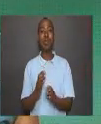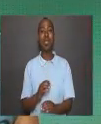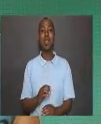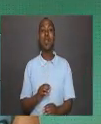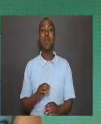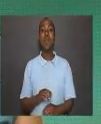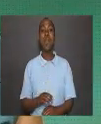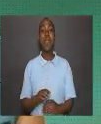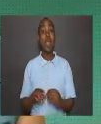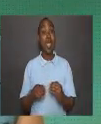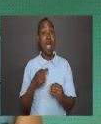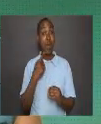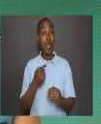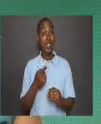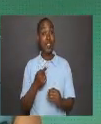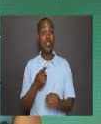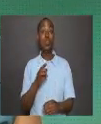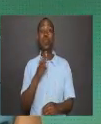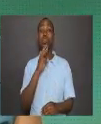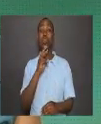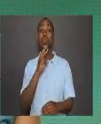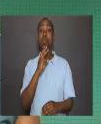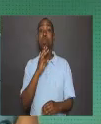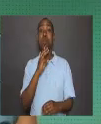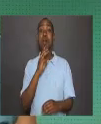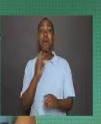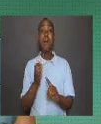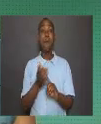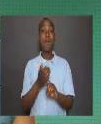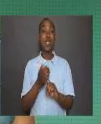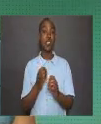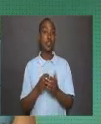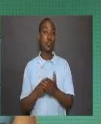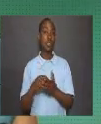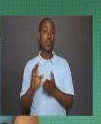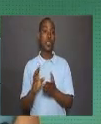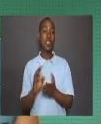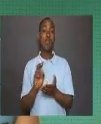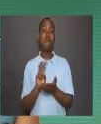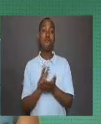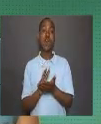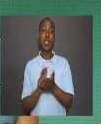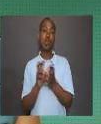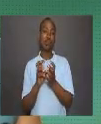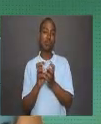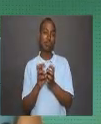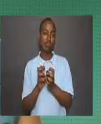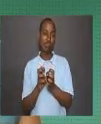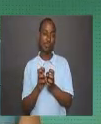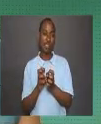If water continues to leave the cell, the vacuole shrinks and